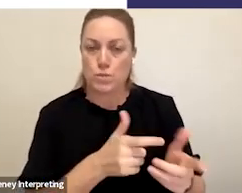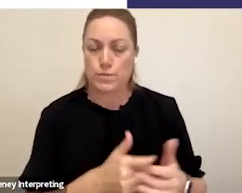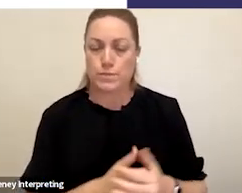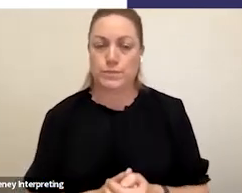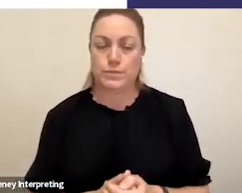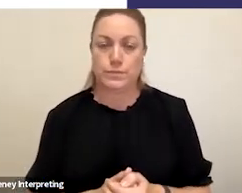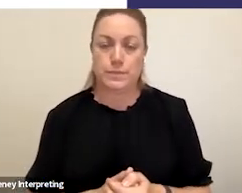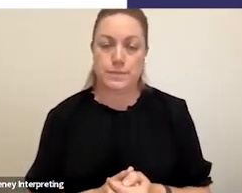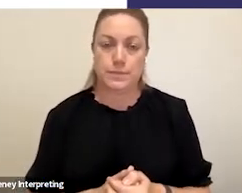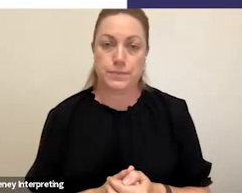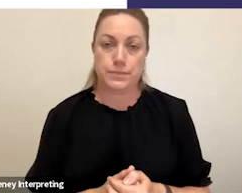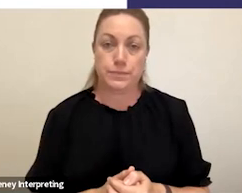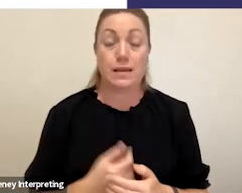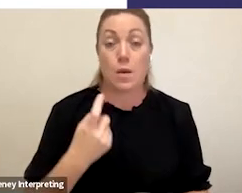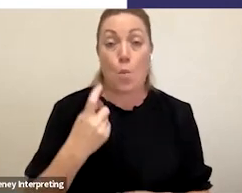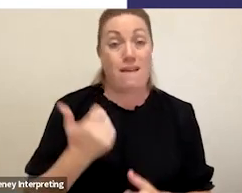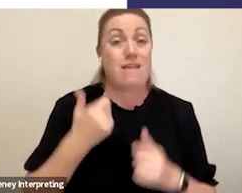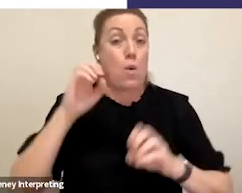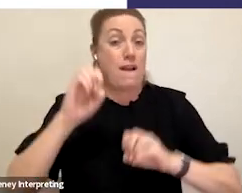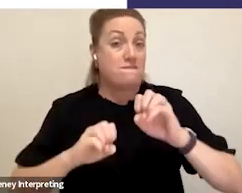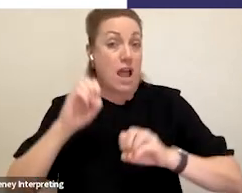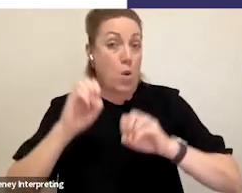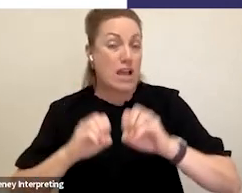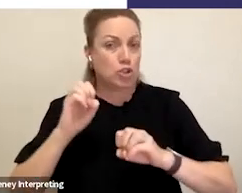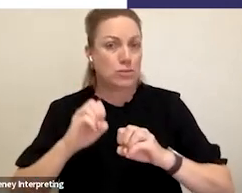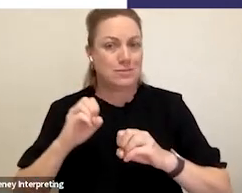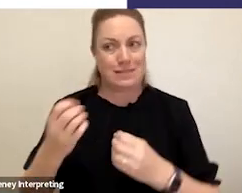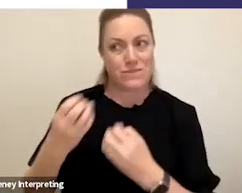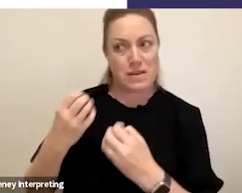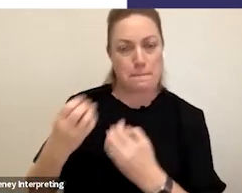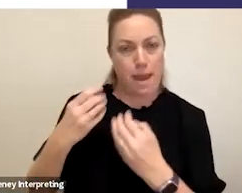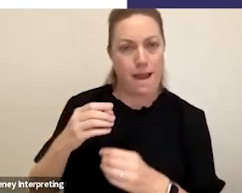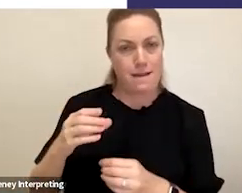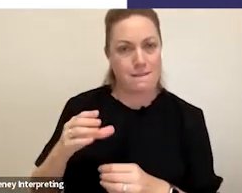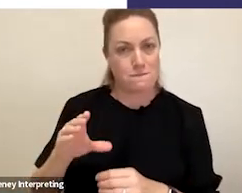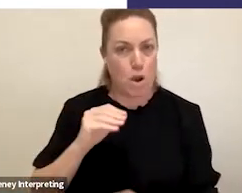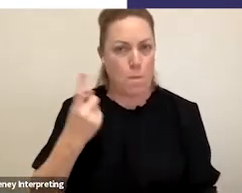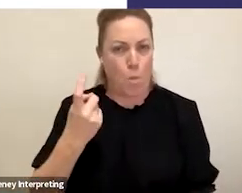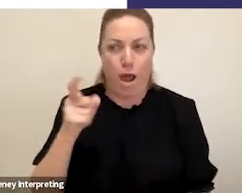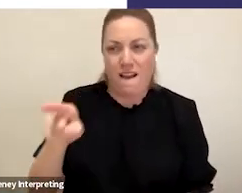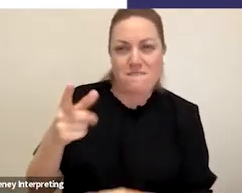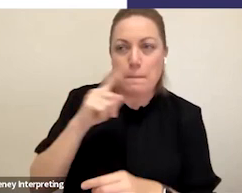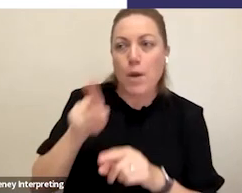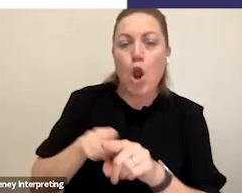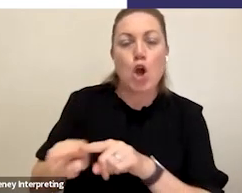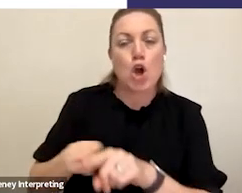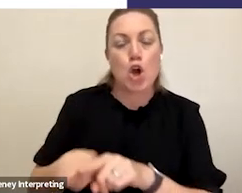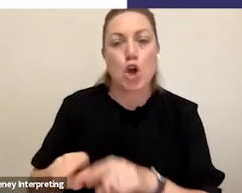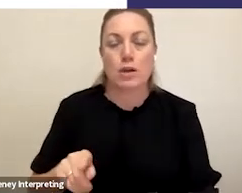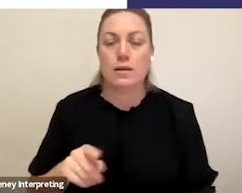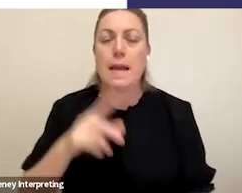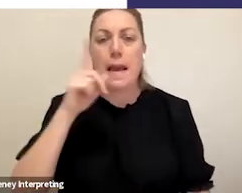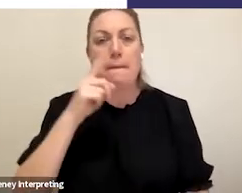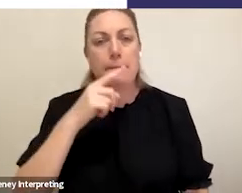have from our evaluation findings that's really stuck with me from one of our learners is that people are the authors of their